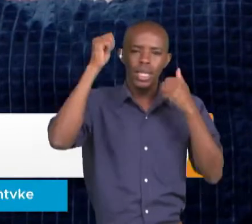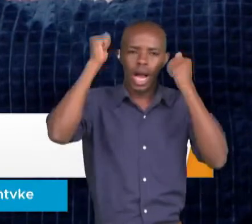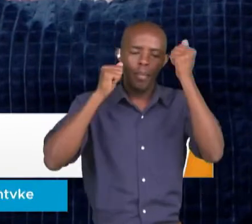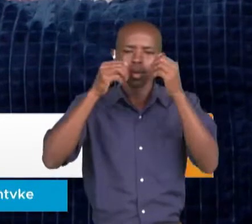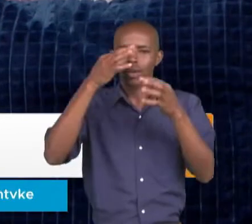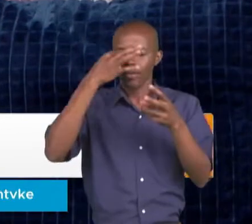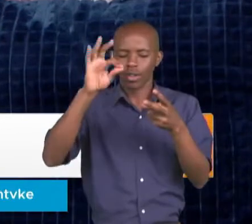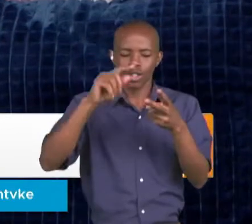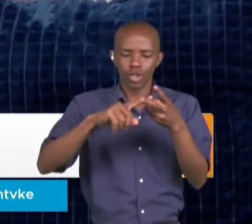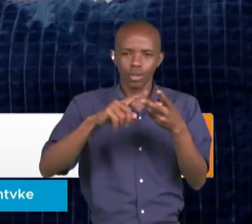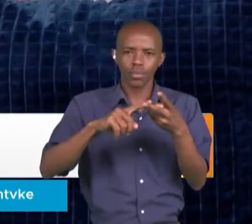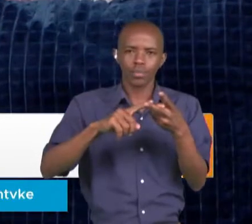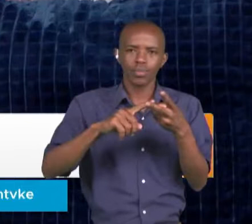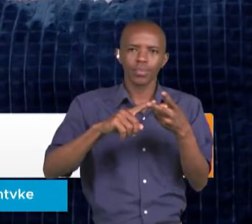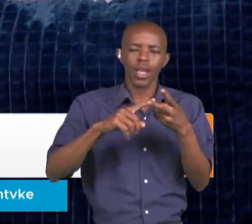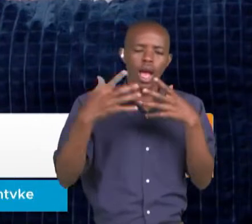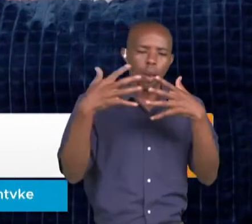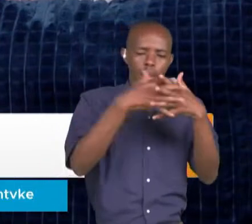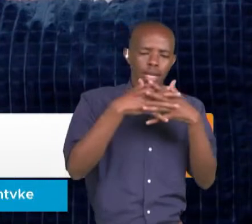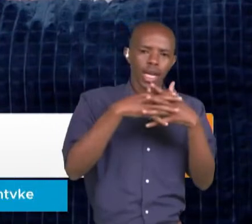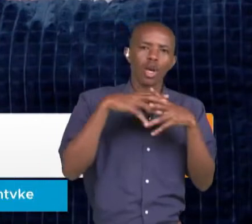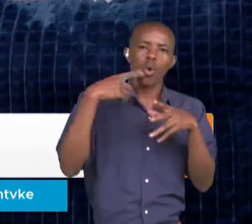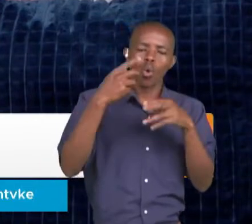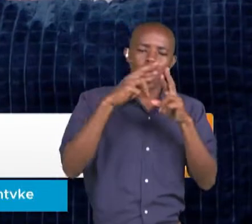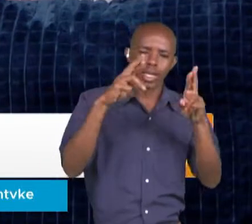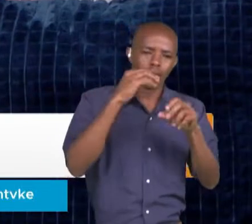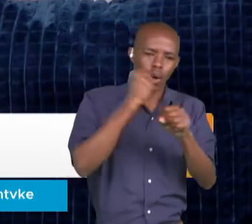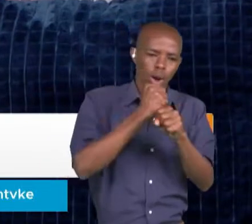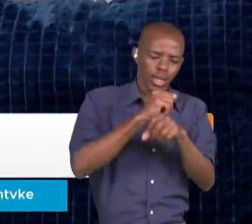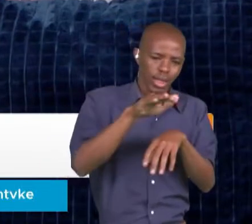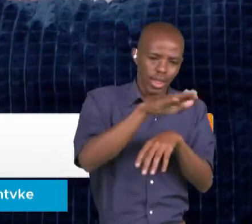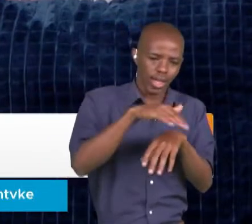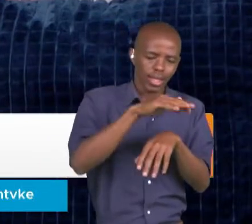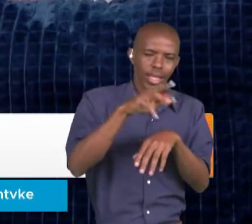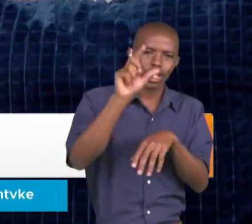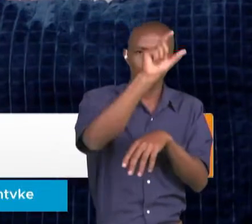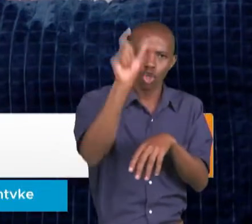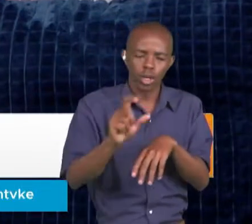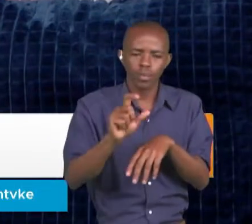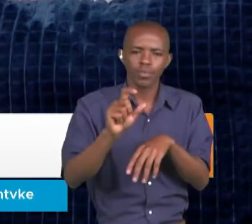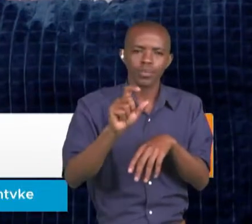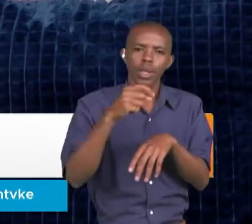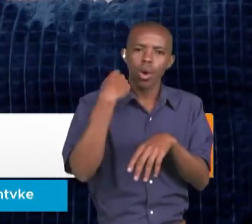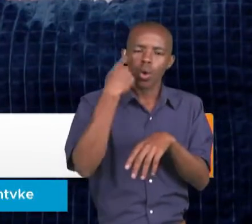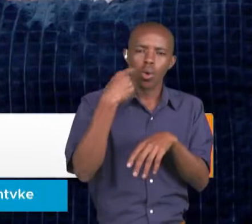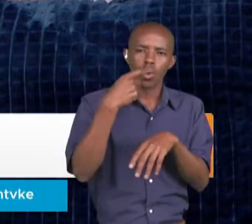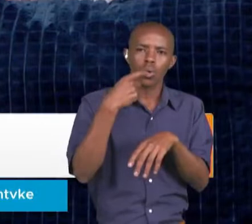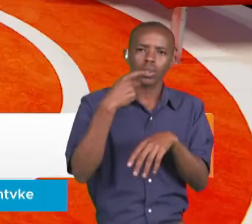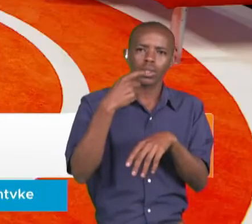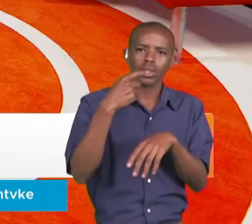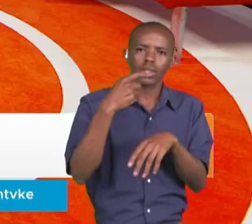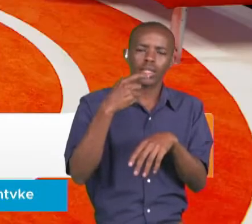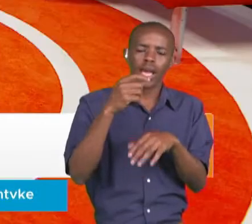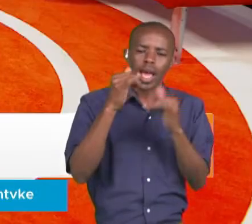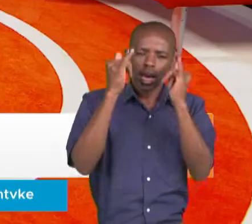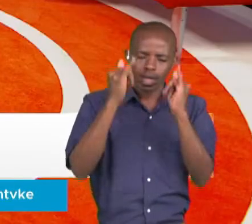French, we have the Americans, who are already operating within that region. Yeah, yeah, yeah. You know, who, by the way, actually very strange. Somebody sitting